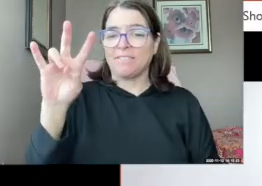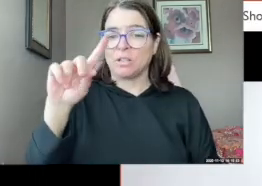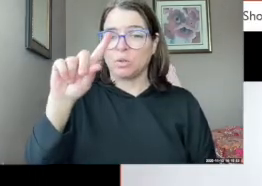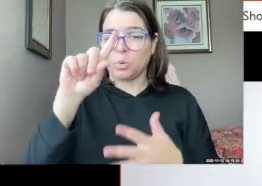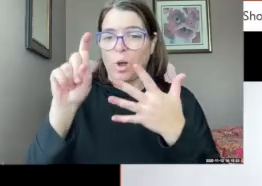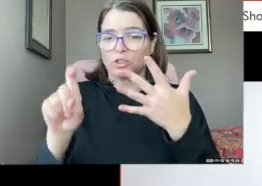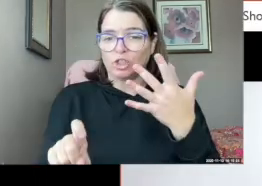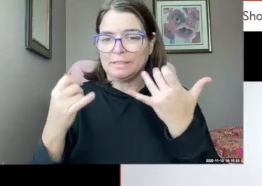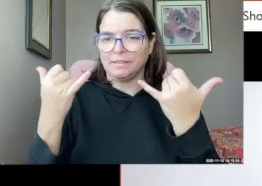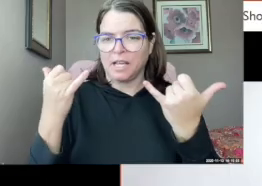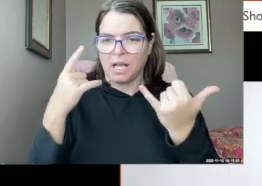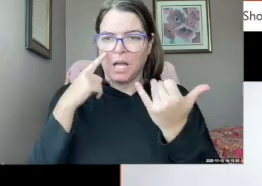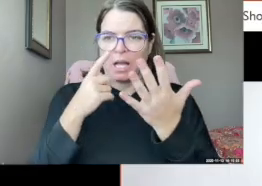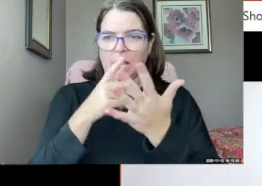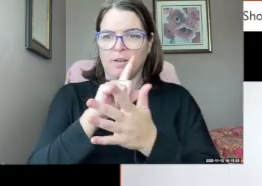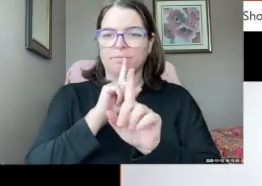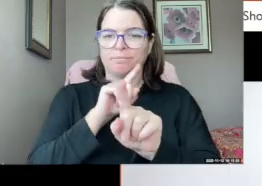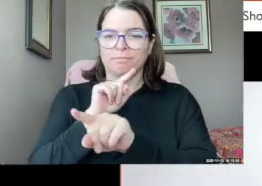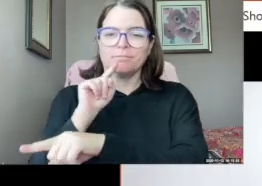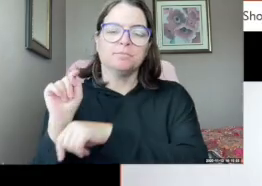7 questions to go through.